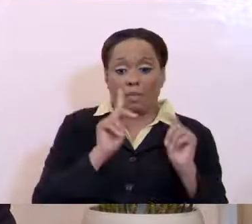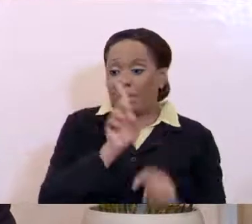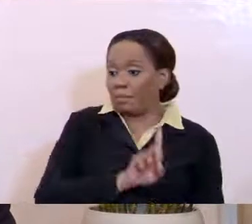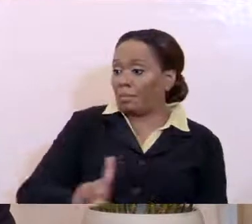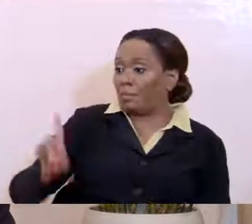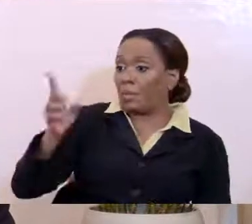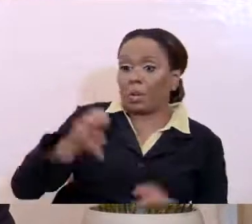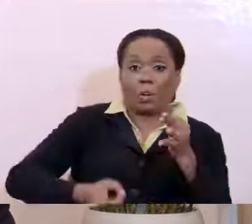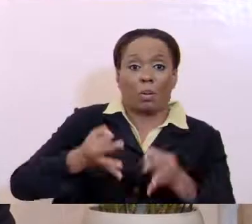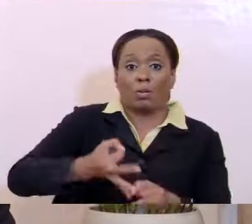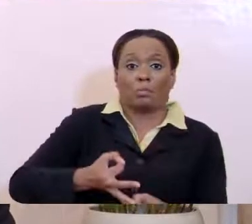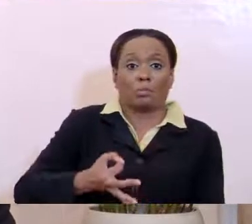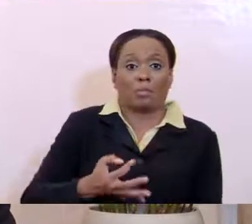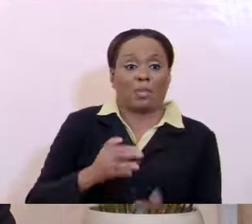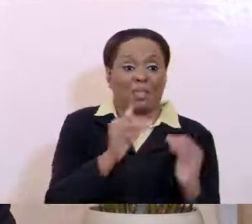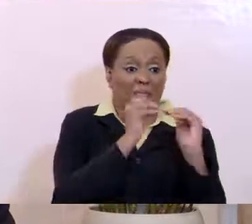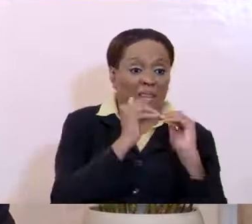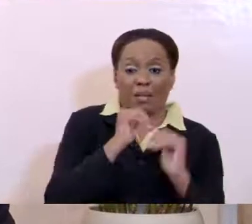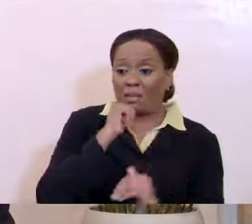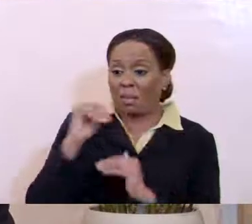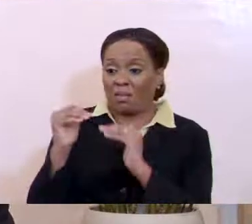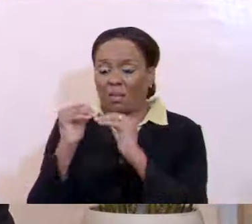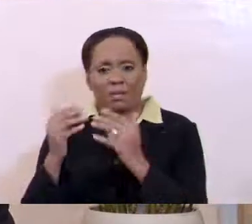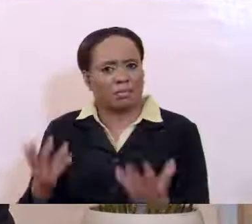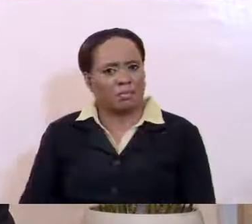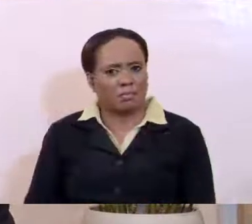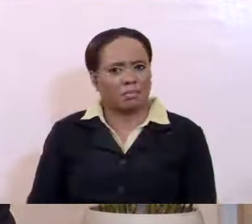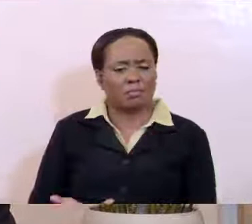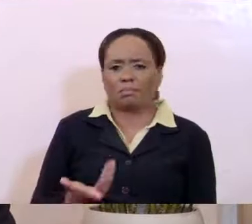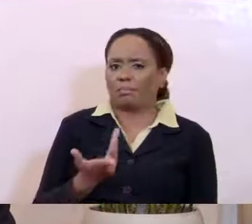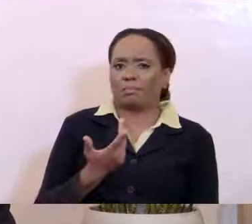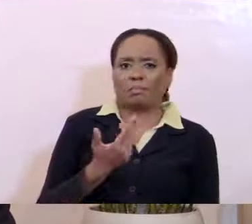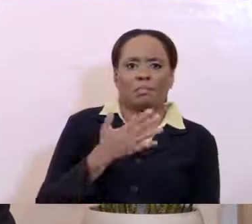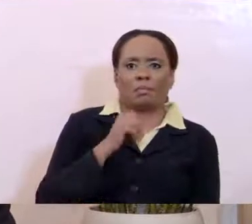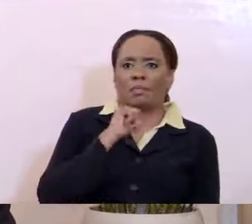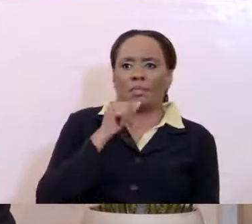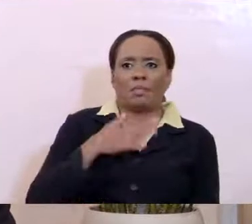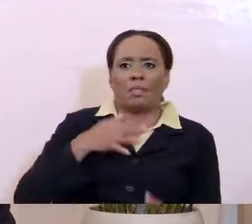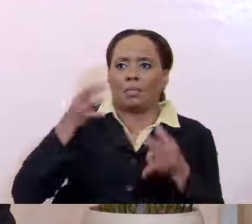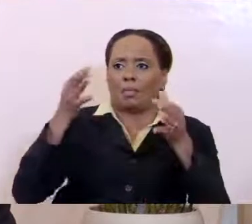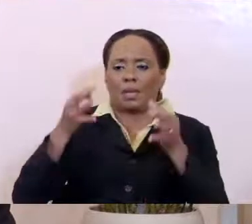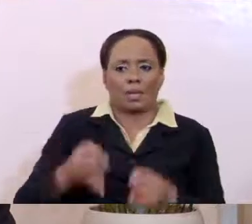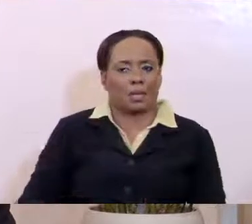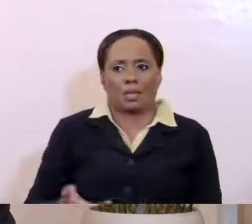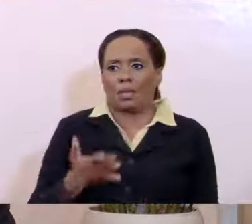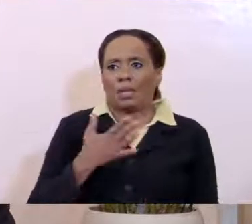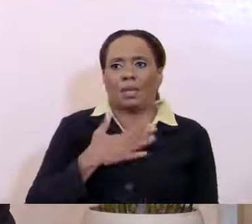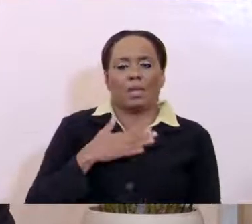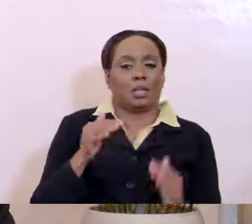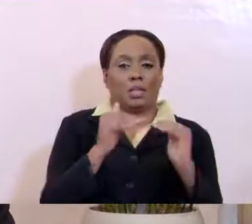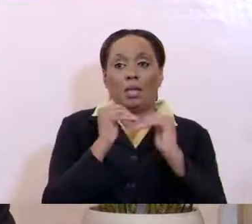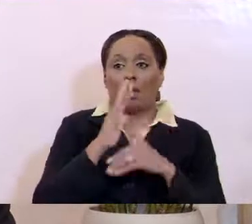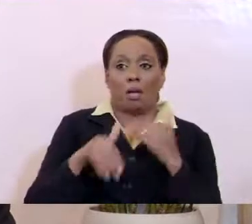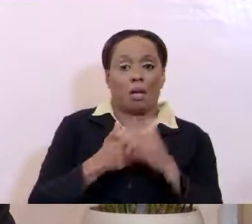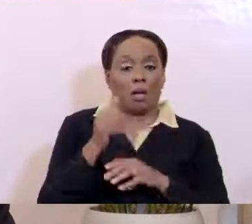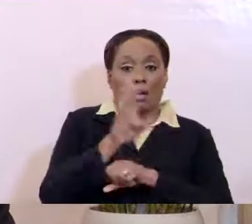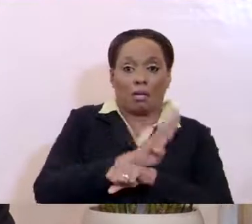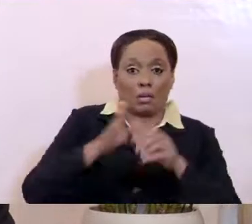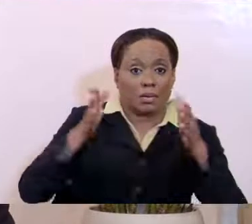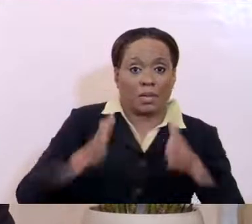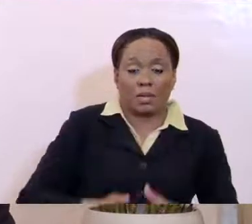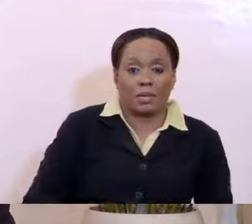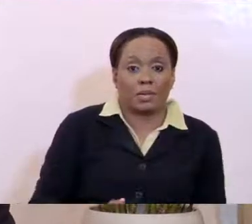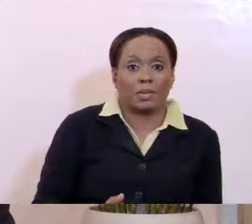treated fairly or unfairly in relation to the sentencing. Justice is blind, so every Barbadian who goes before the